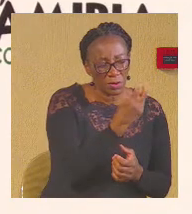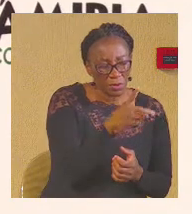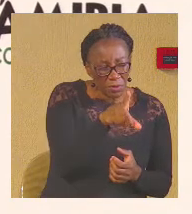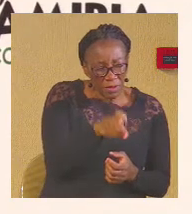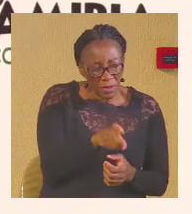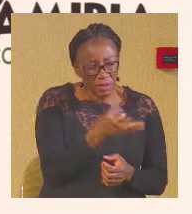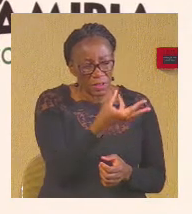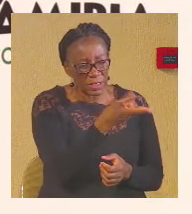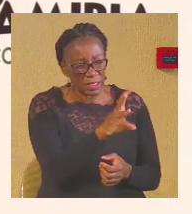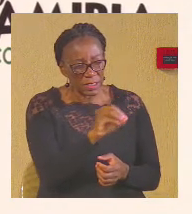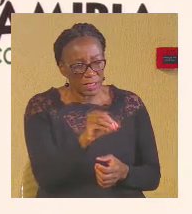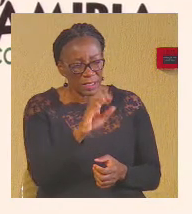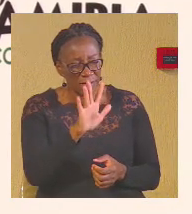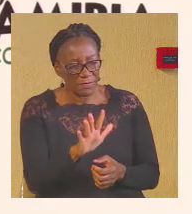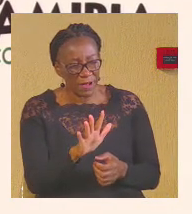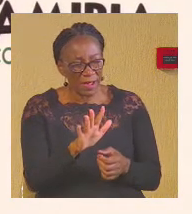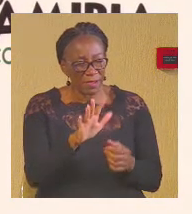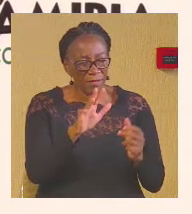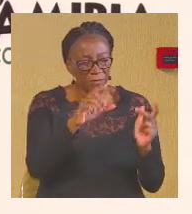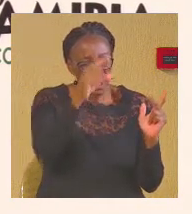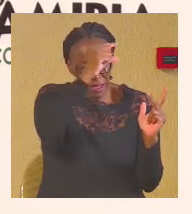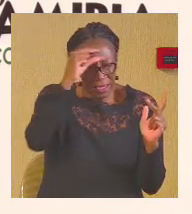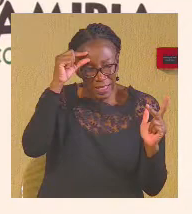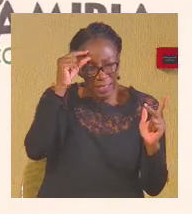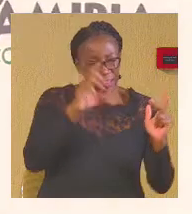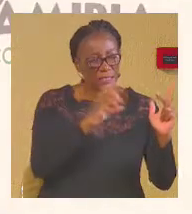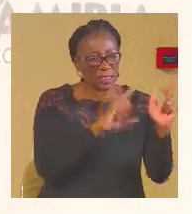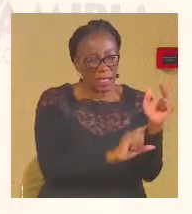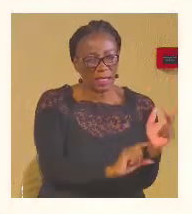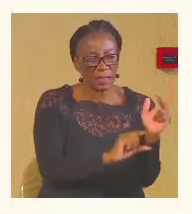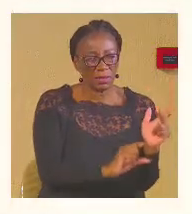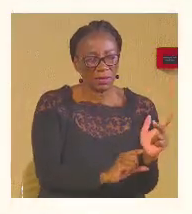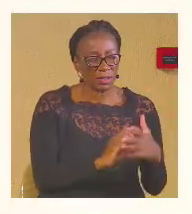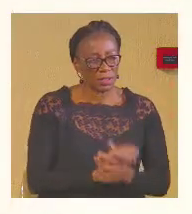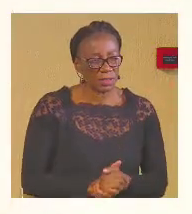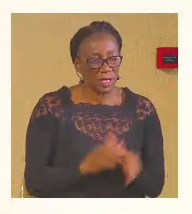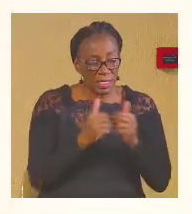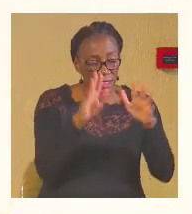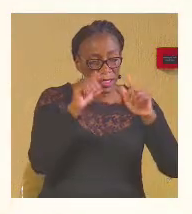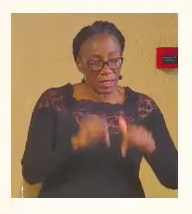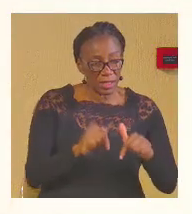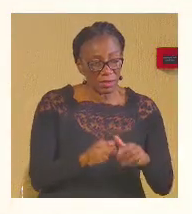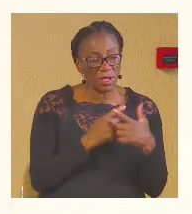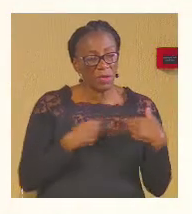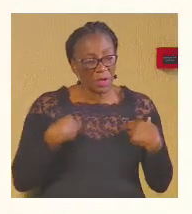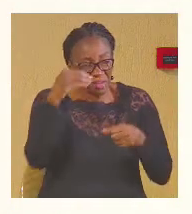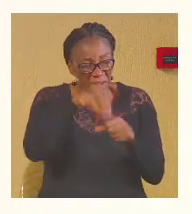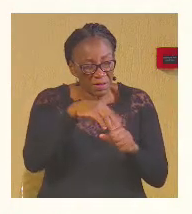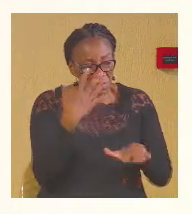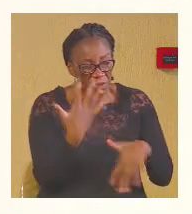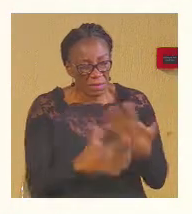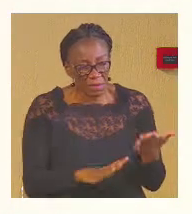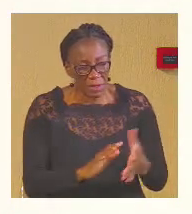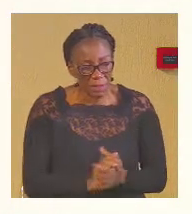2,605 health professionals. Yes. And I want to add that as of today, we have recruited already